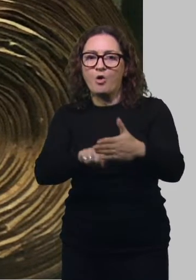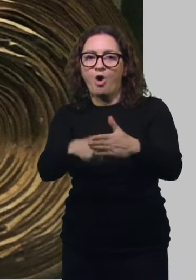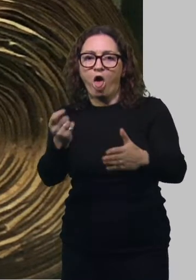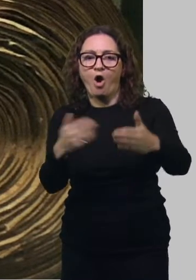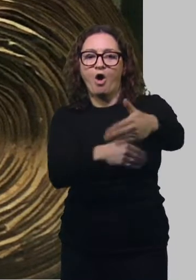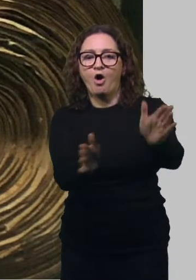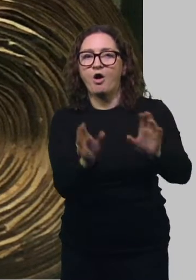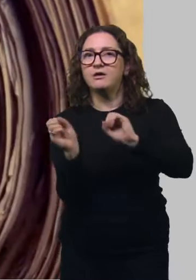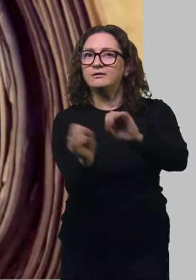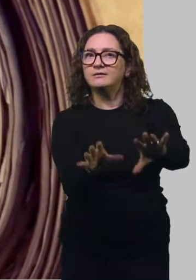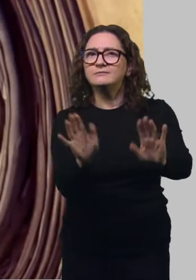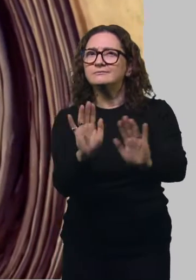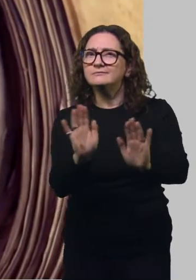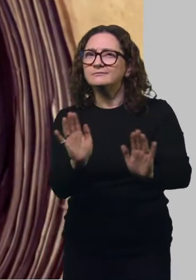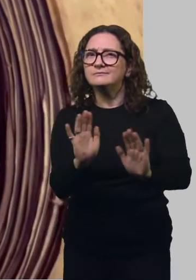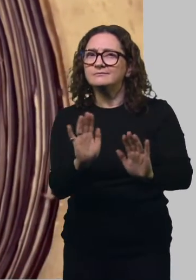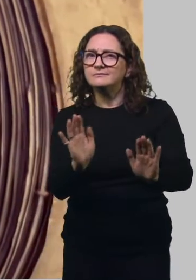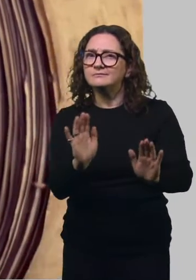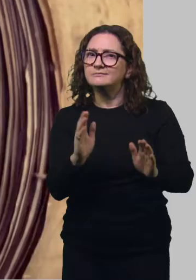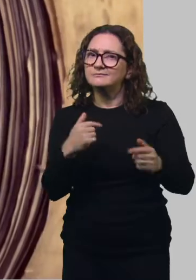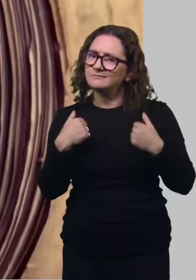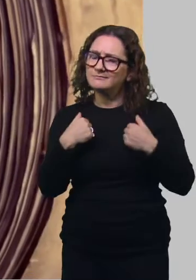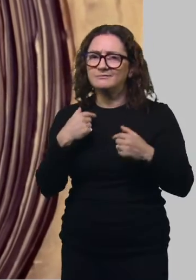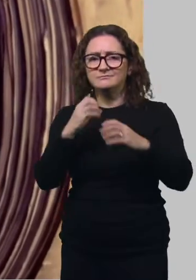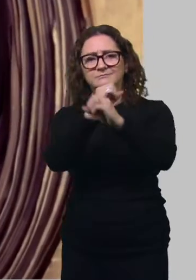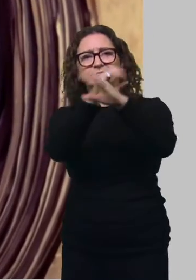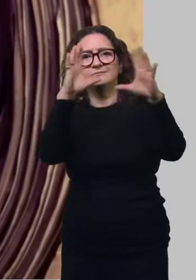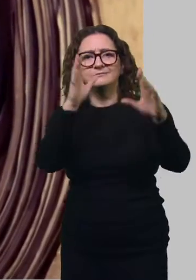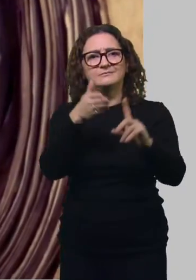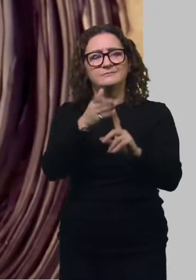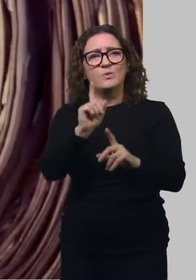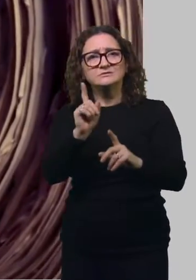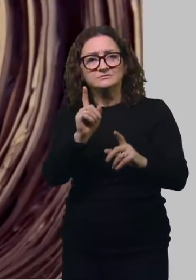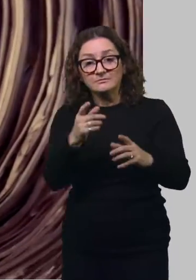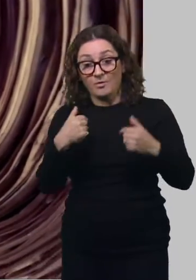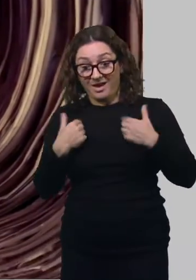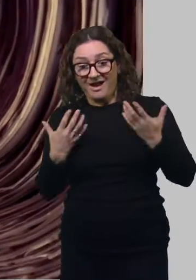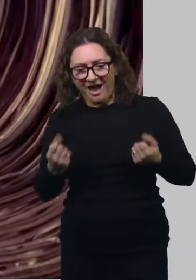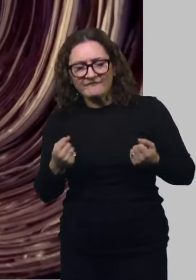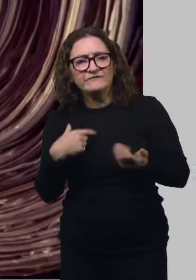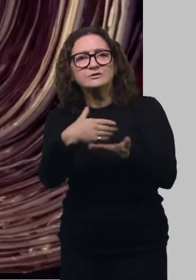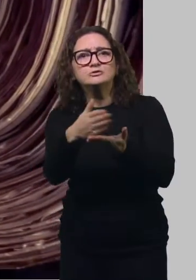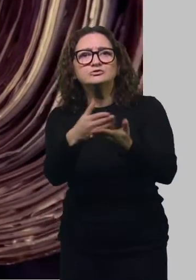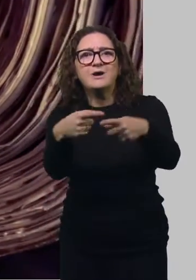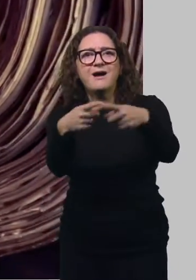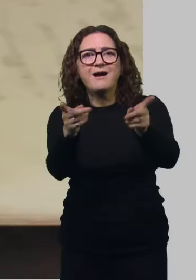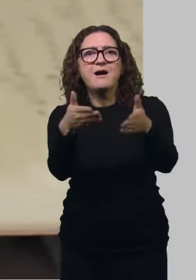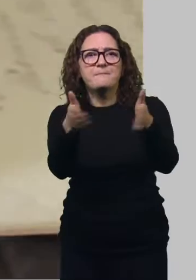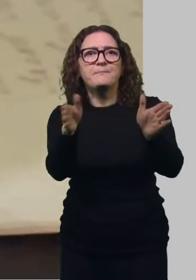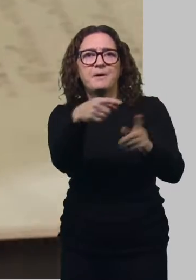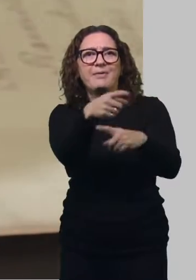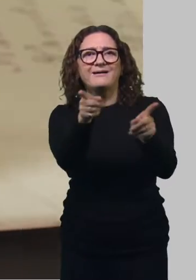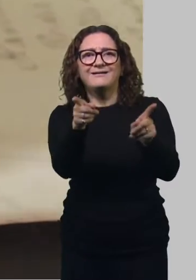our mission to share what we hold with the public. In our studios, collection items are prepared for